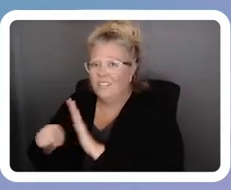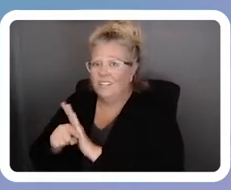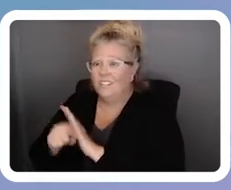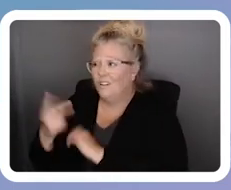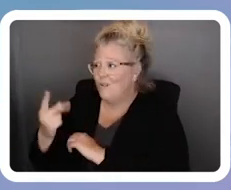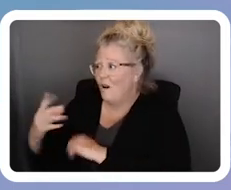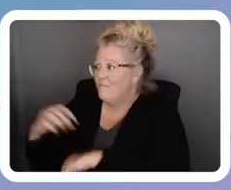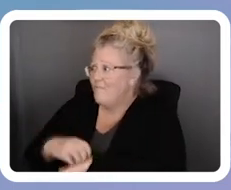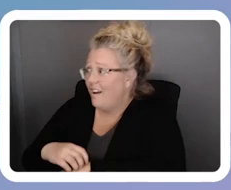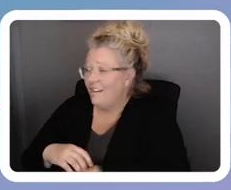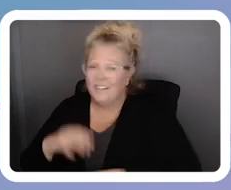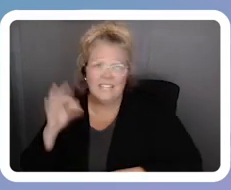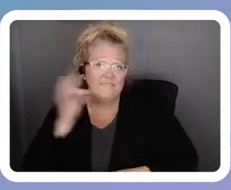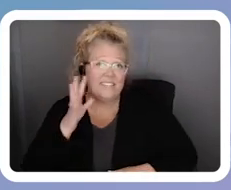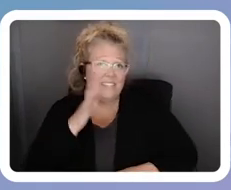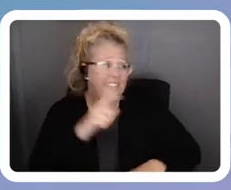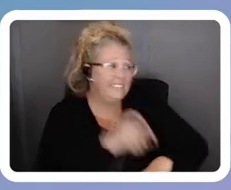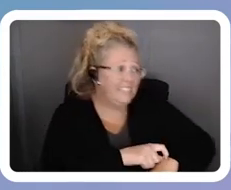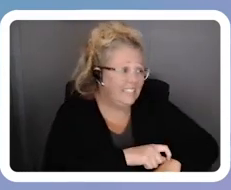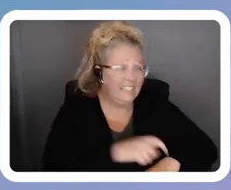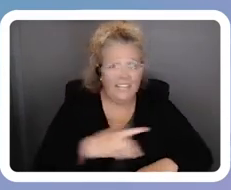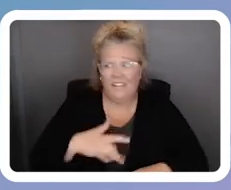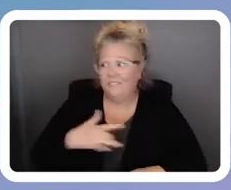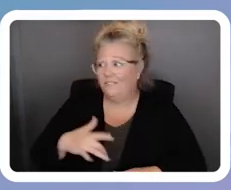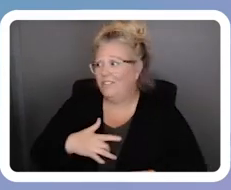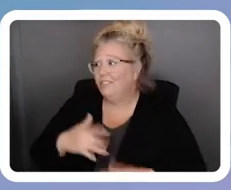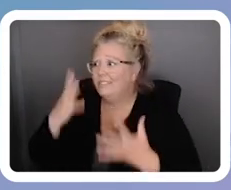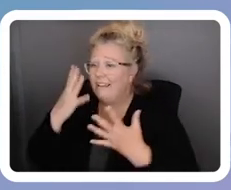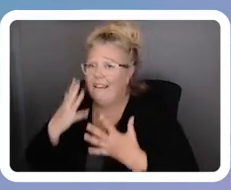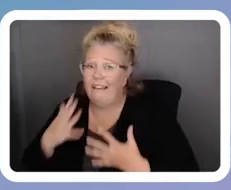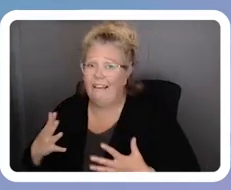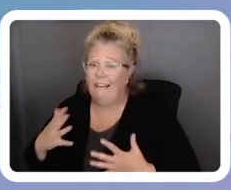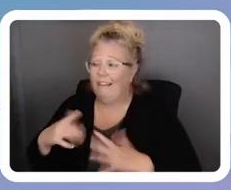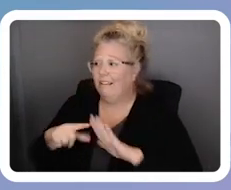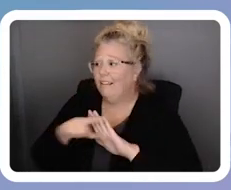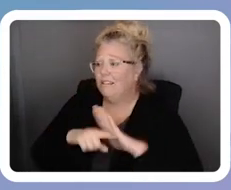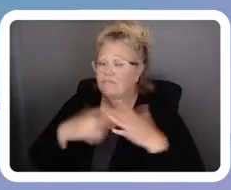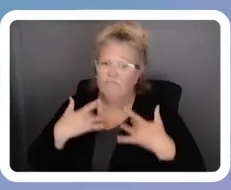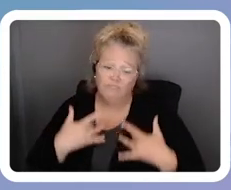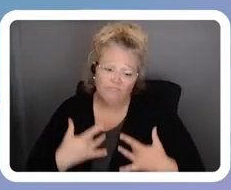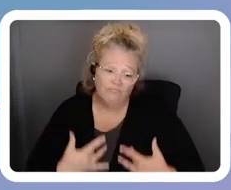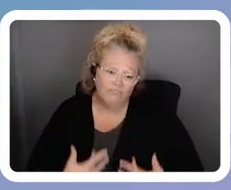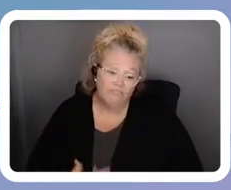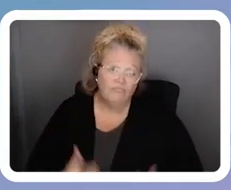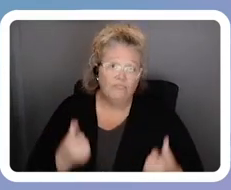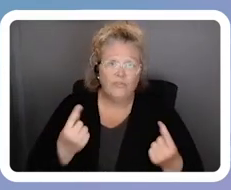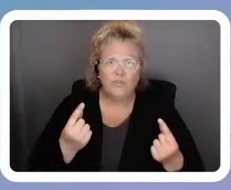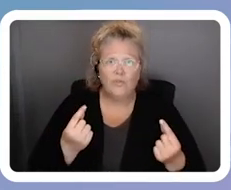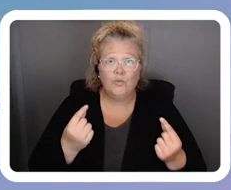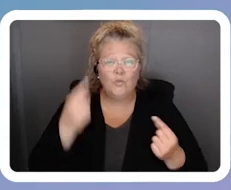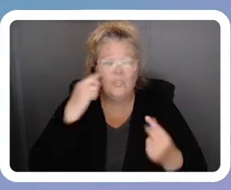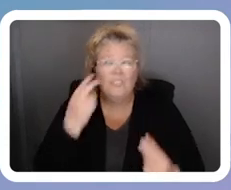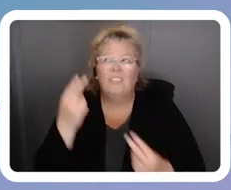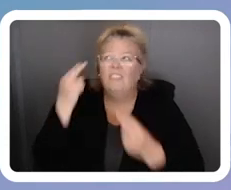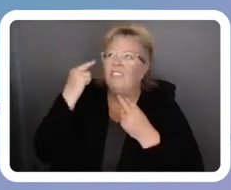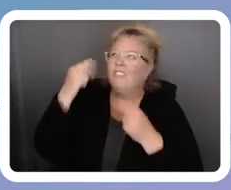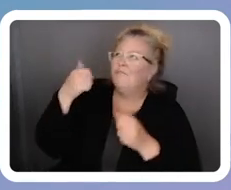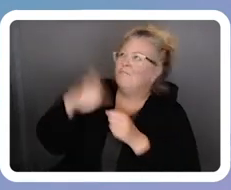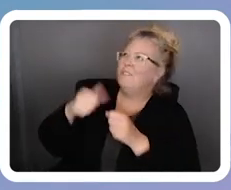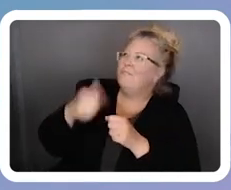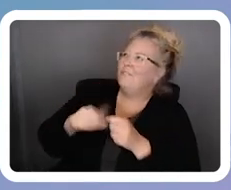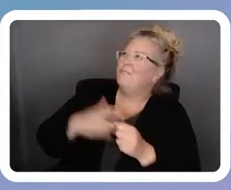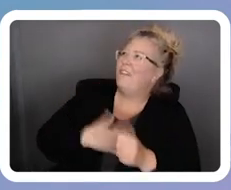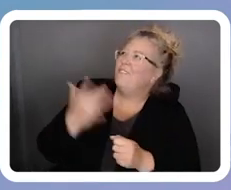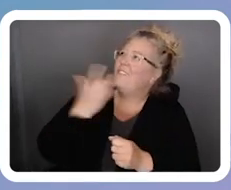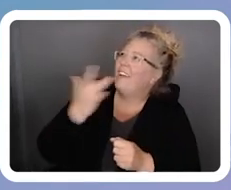bad. When the dog bites, when the bee stings, when I'm feeling sad, I